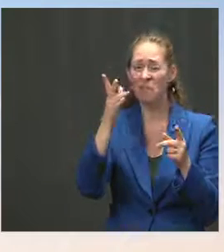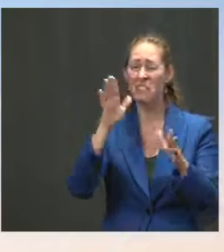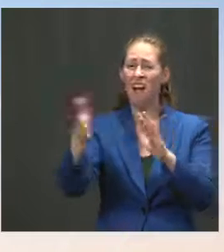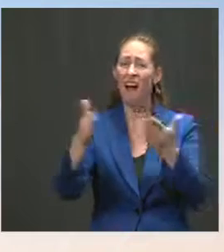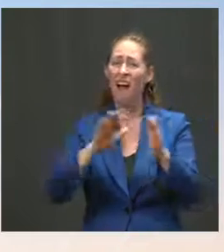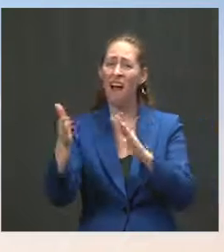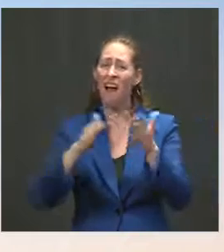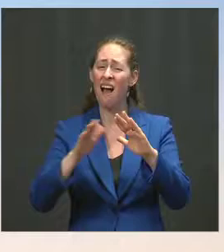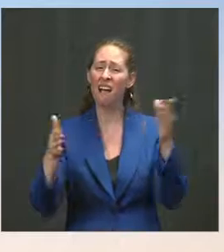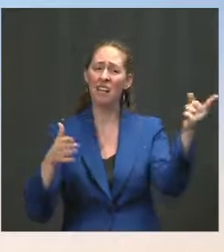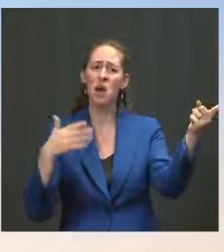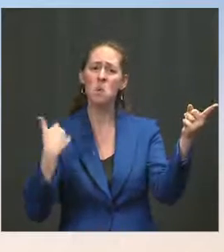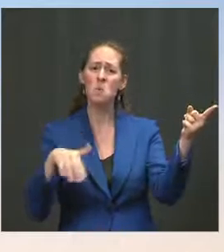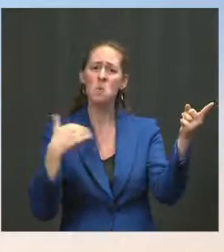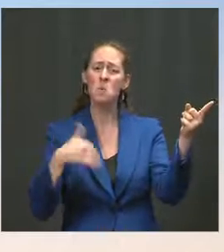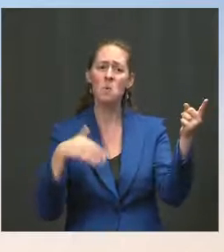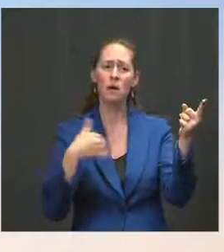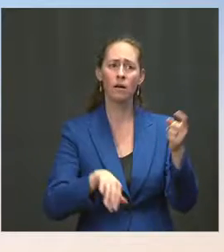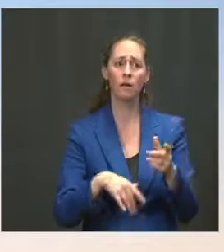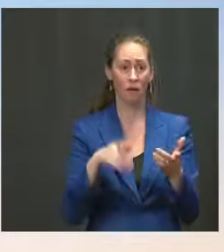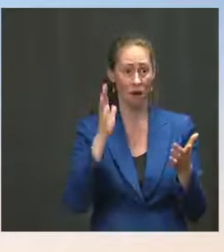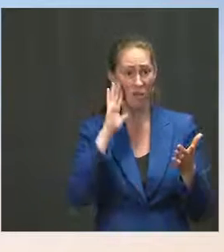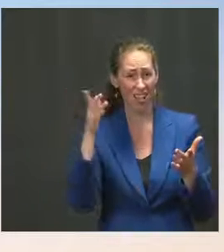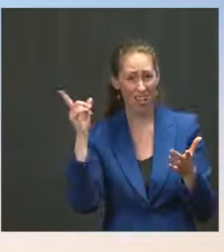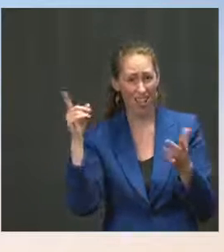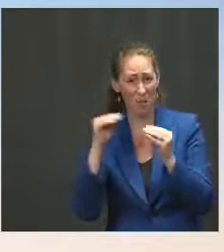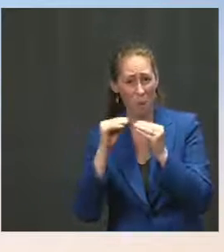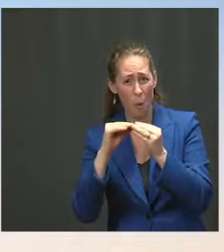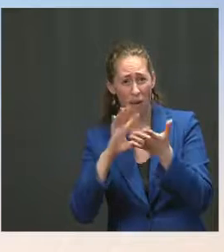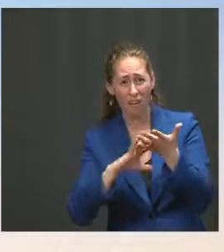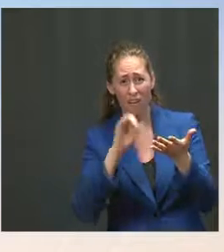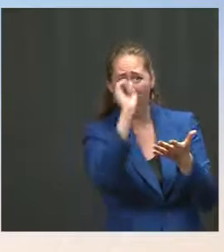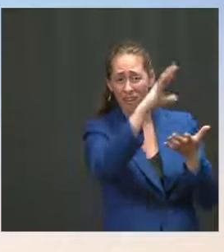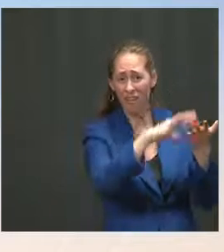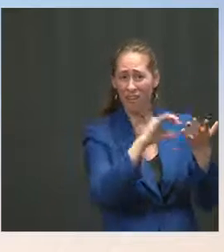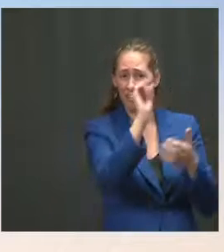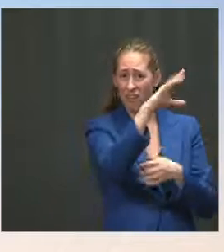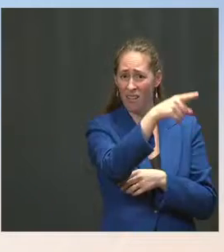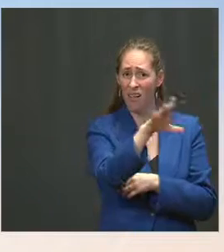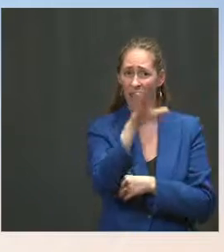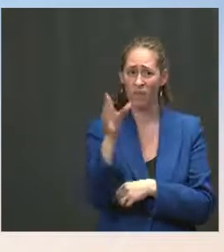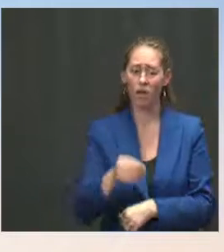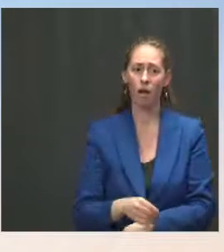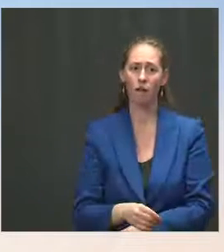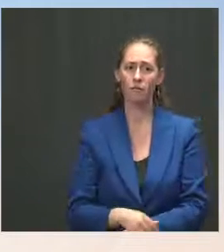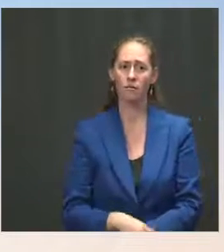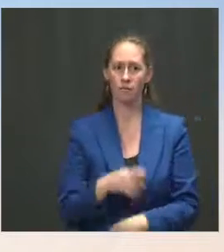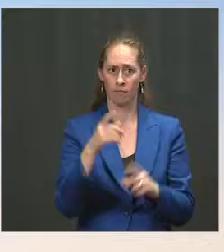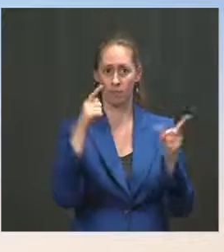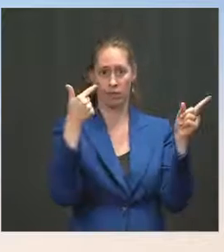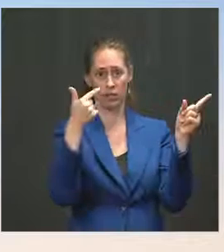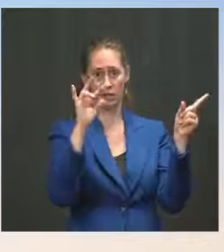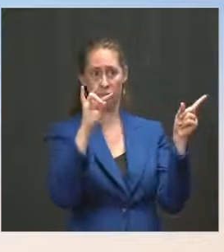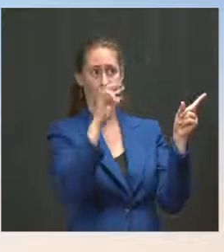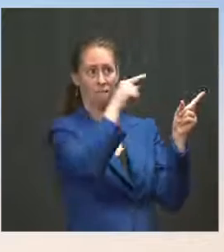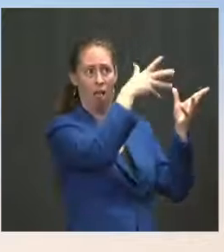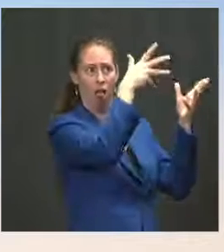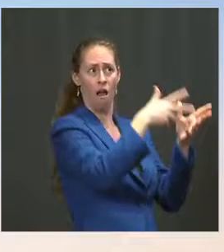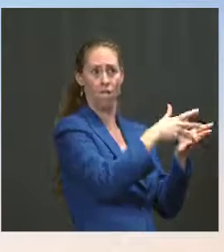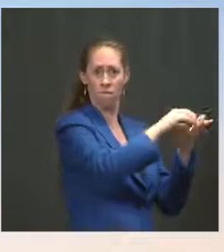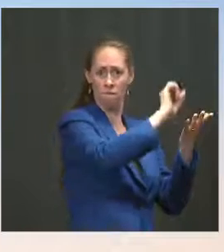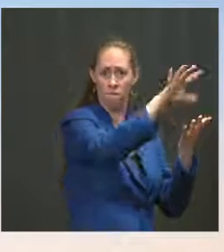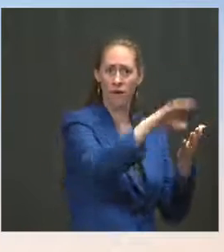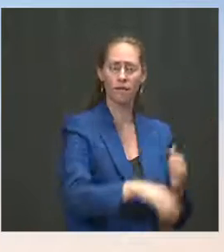up vaccine donation from the G7 pledge? Well, the African countries? G7 made their commitment,